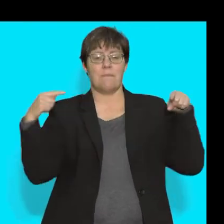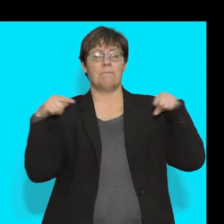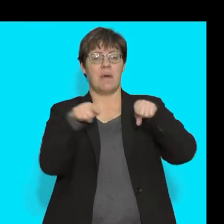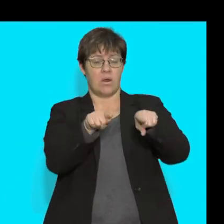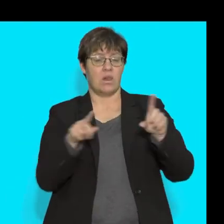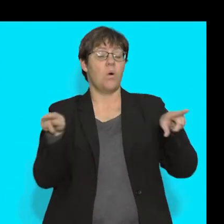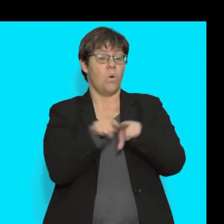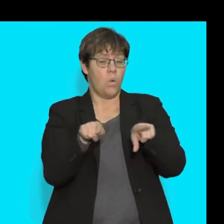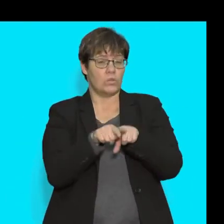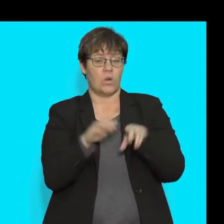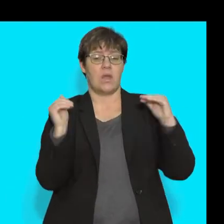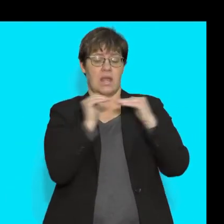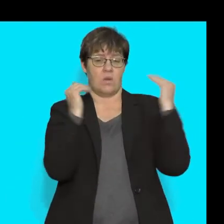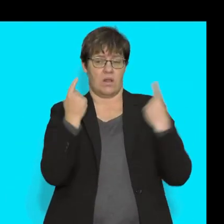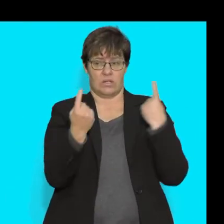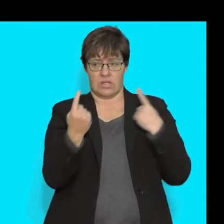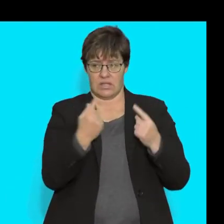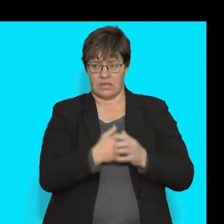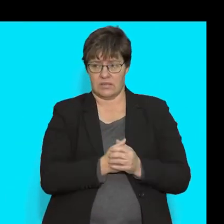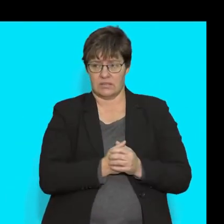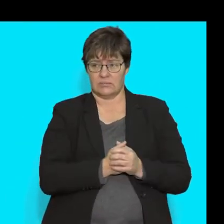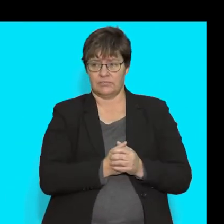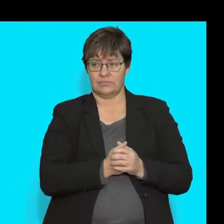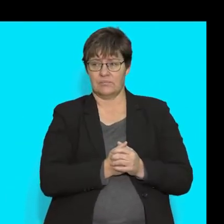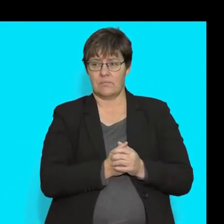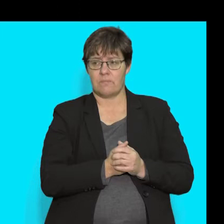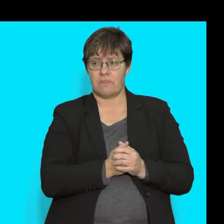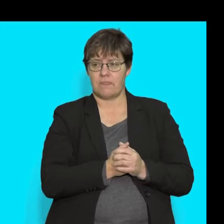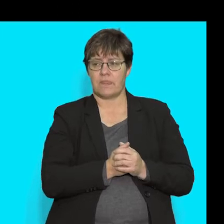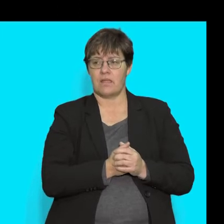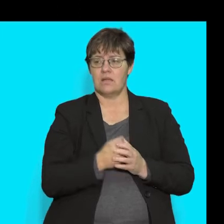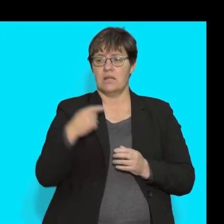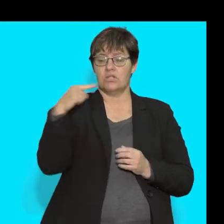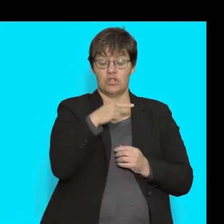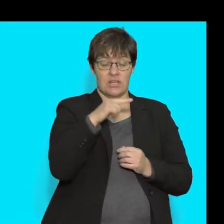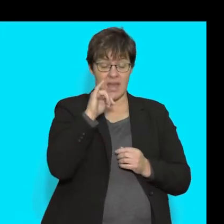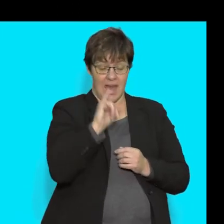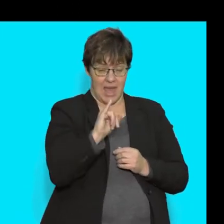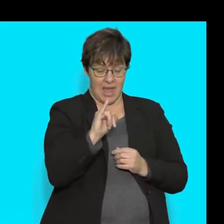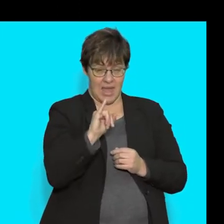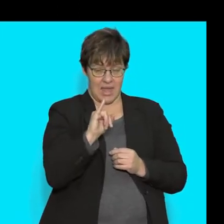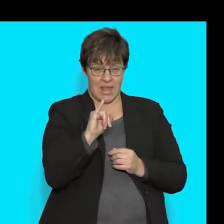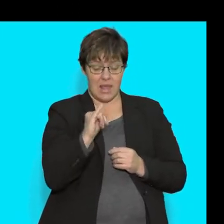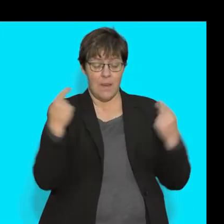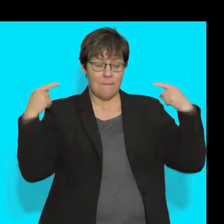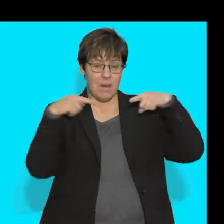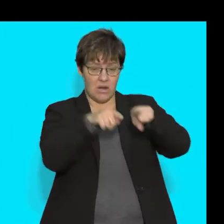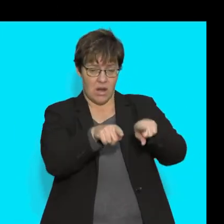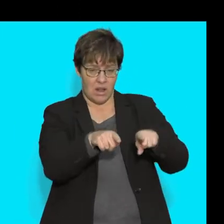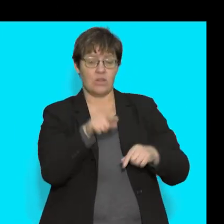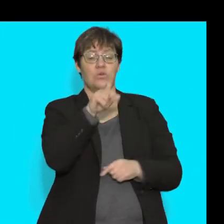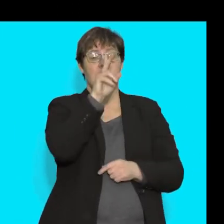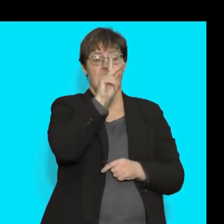be parallel and equal to each other. Now, GI is drawn parallel